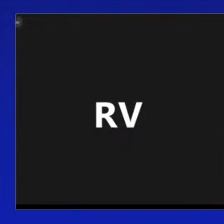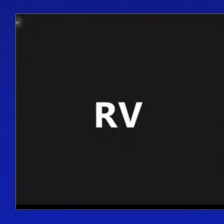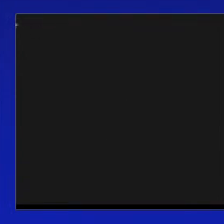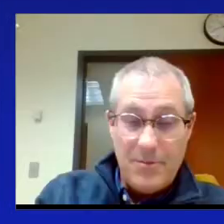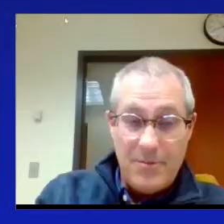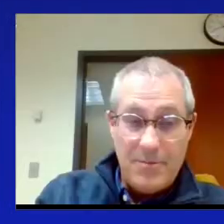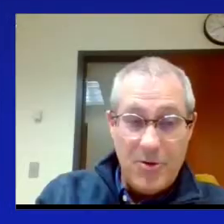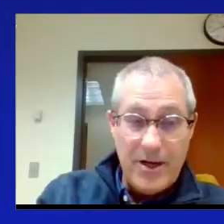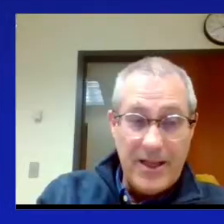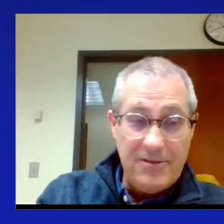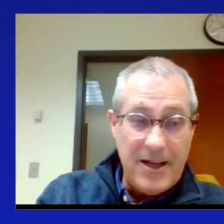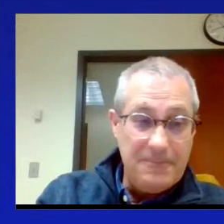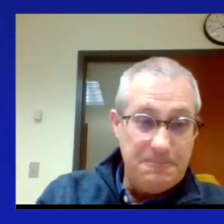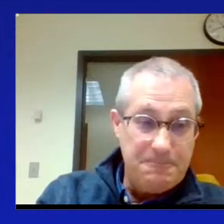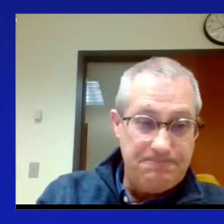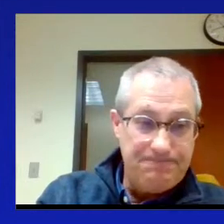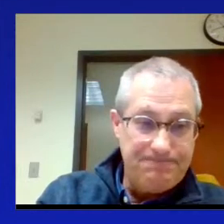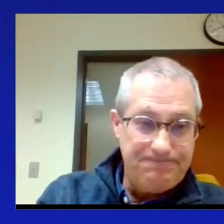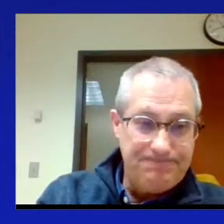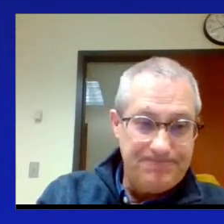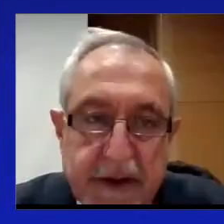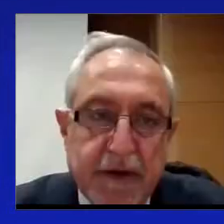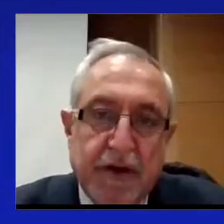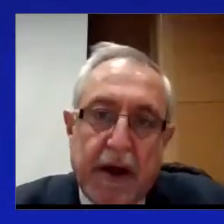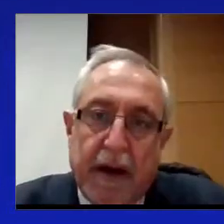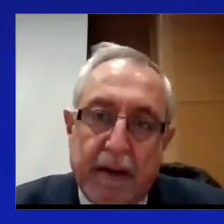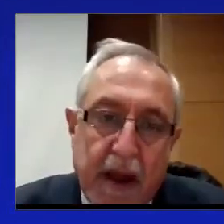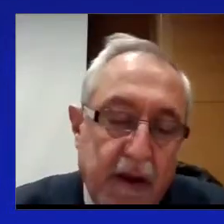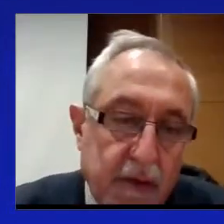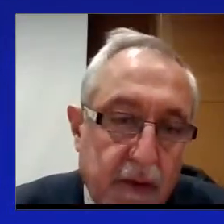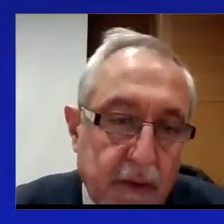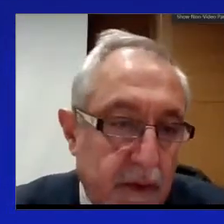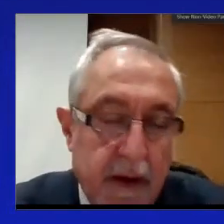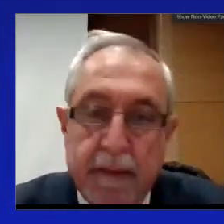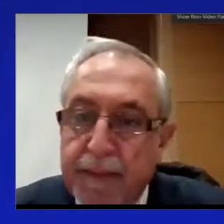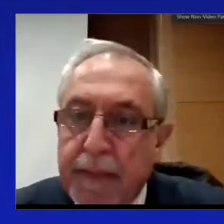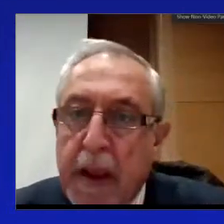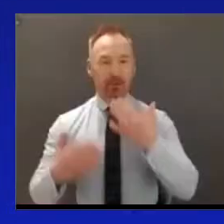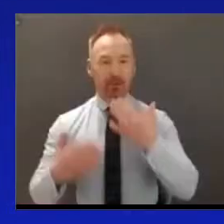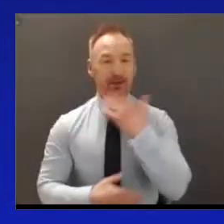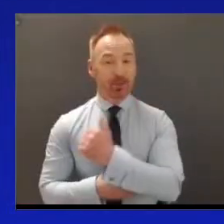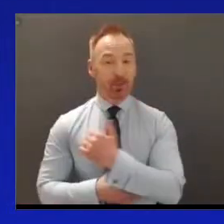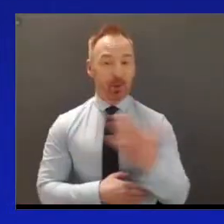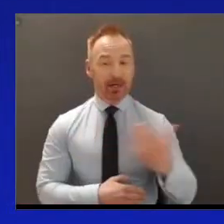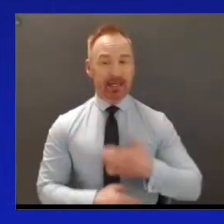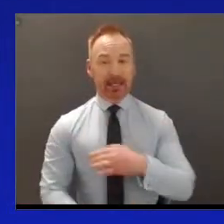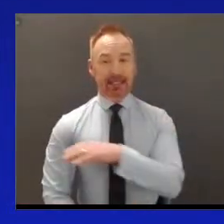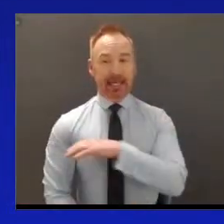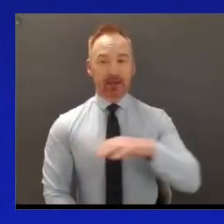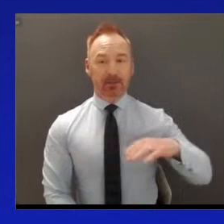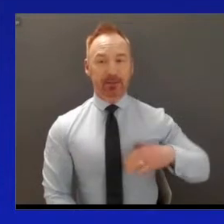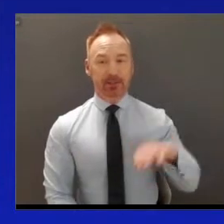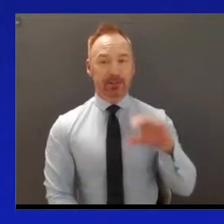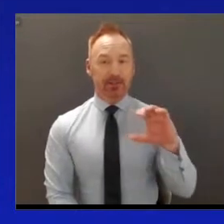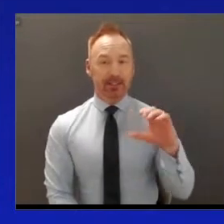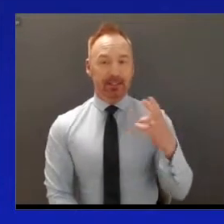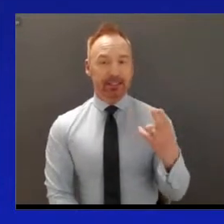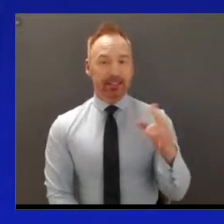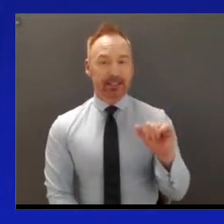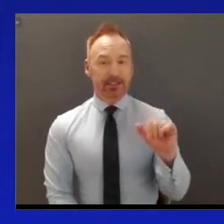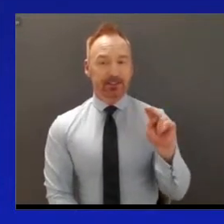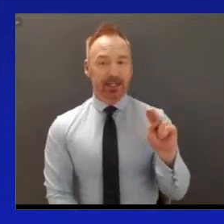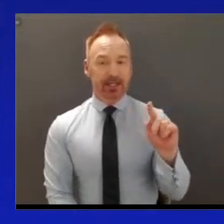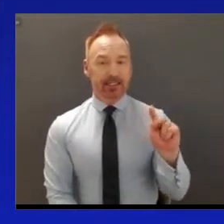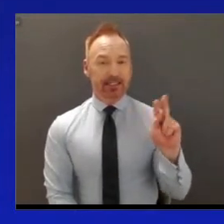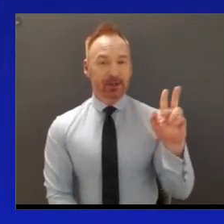Thank you, Mr. Morning, Chair. Eli. Good morning, Mr. Chair, and thank you to all my colleagues, and especially Dr.